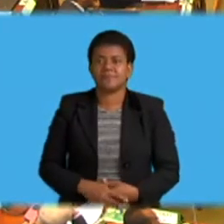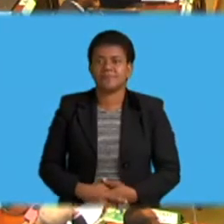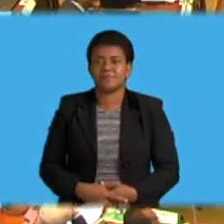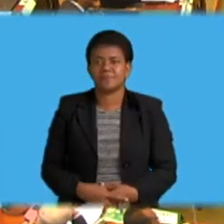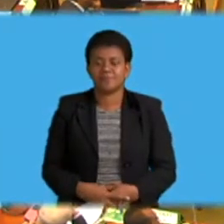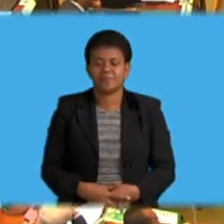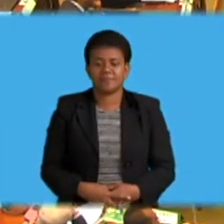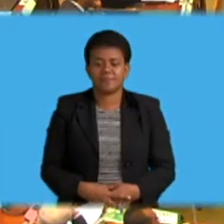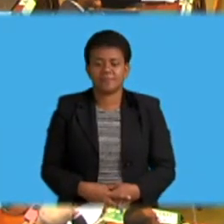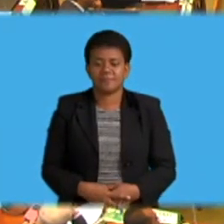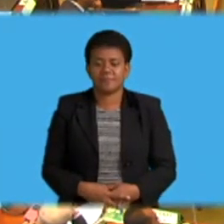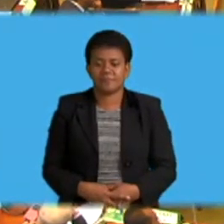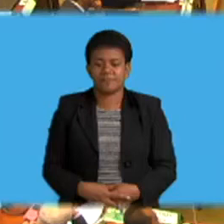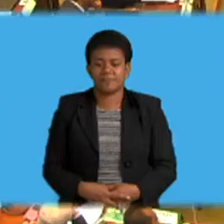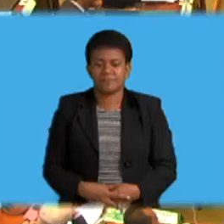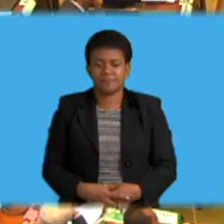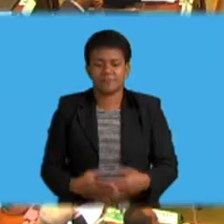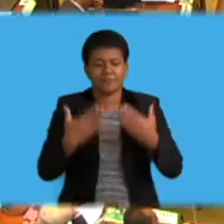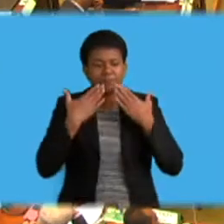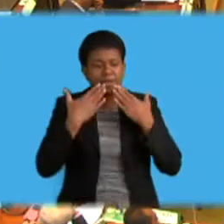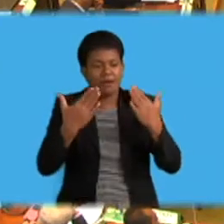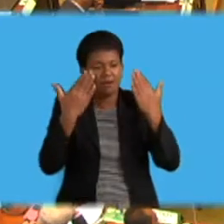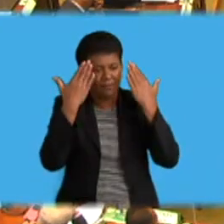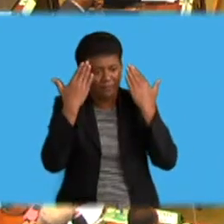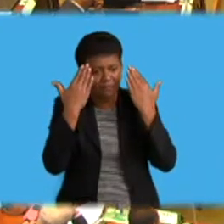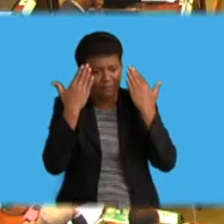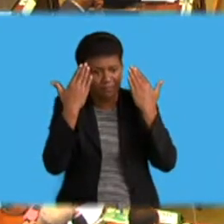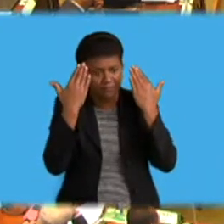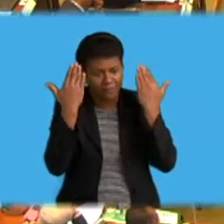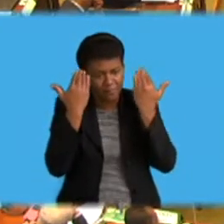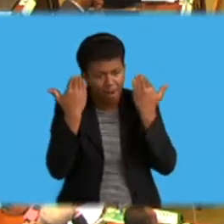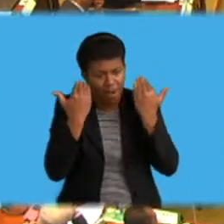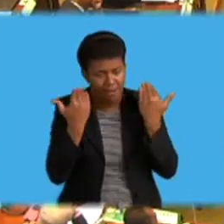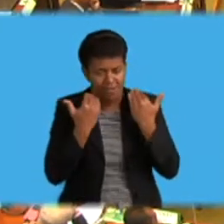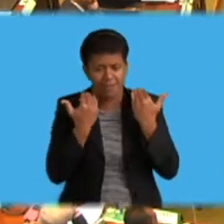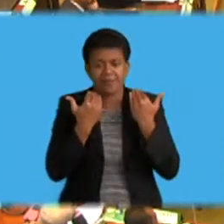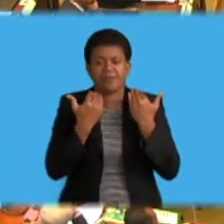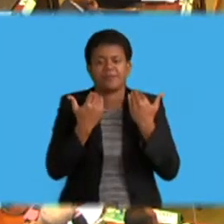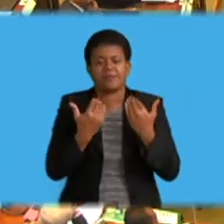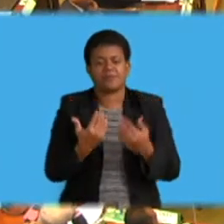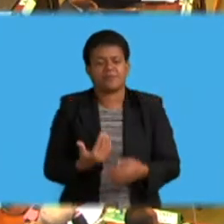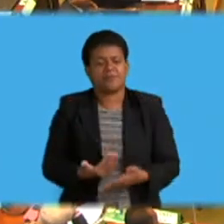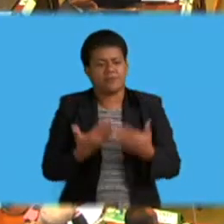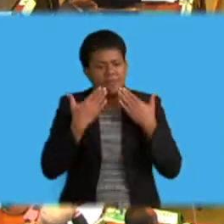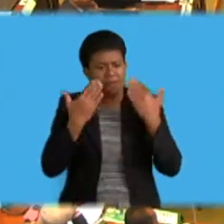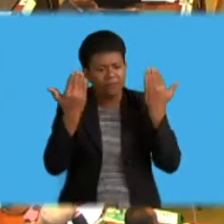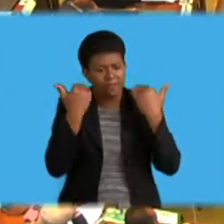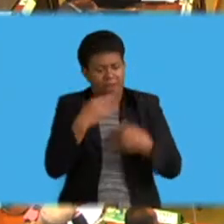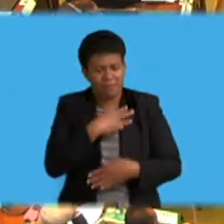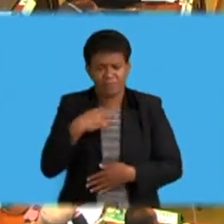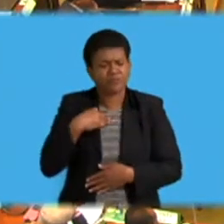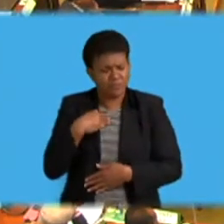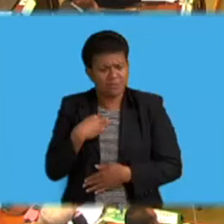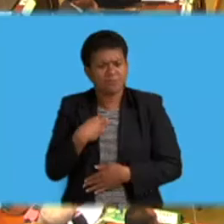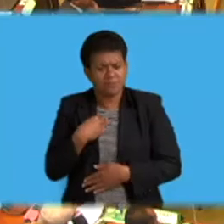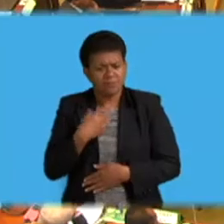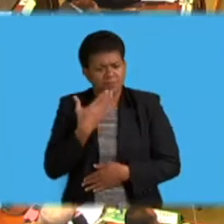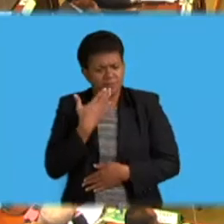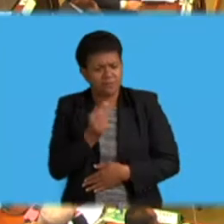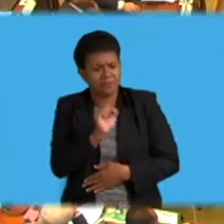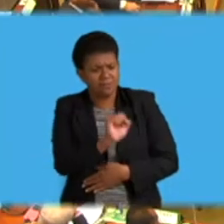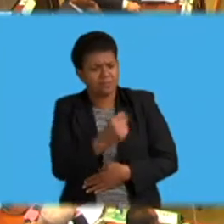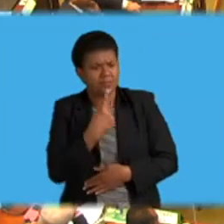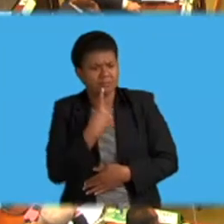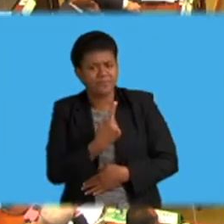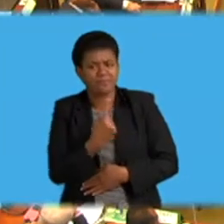Thank you, Honorable Deputy Speaker. I thank the Minister for his statement. And